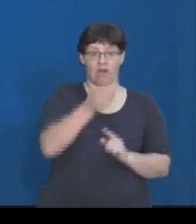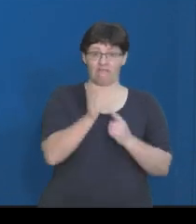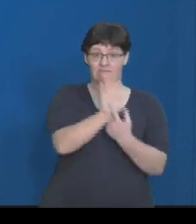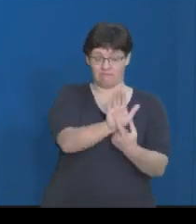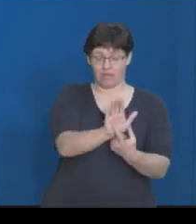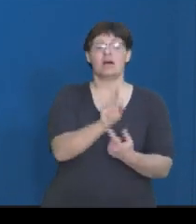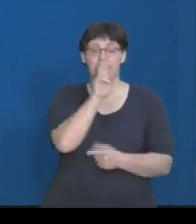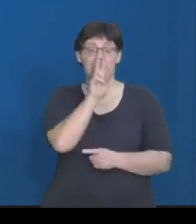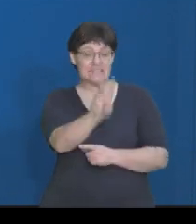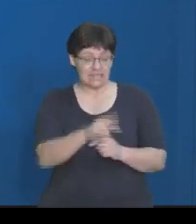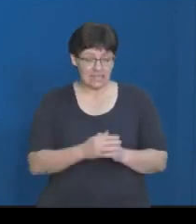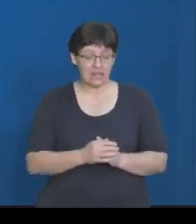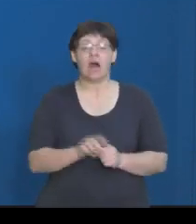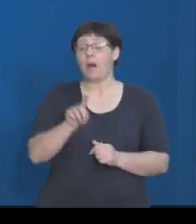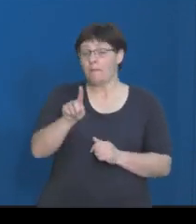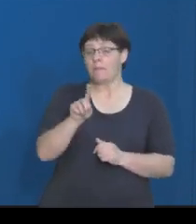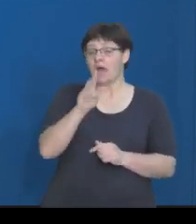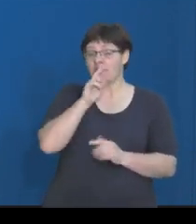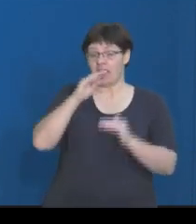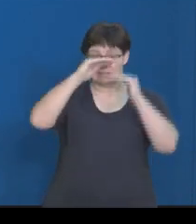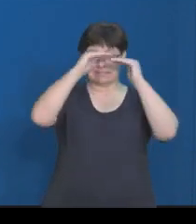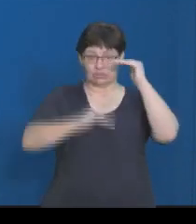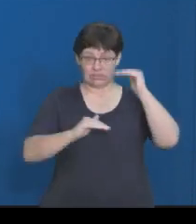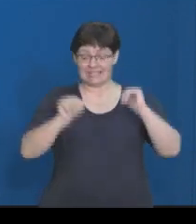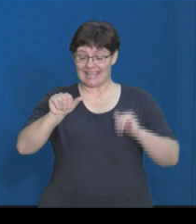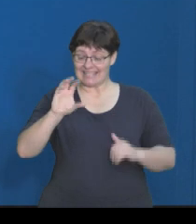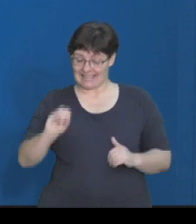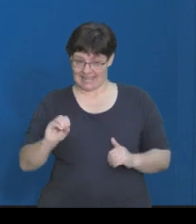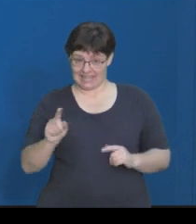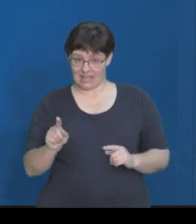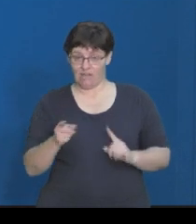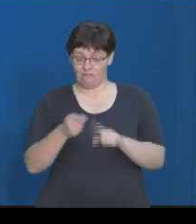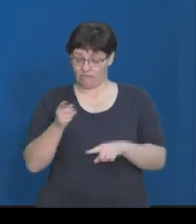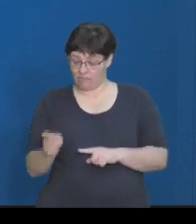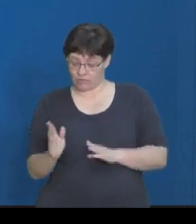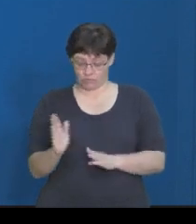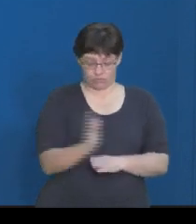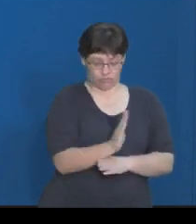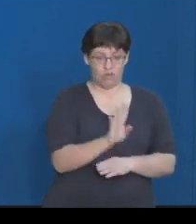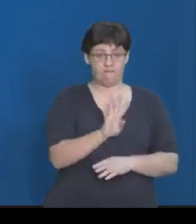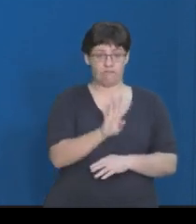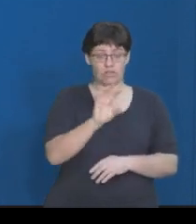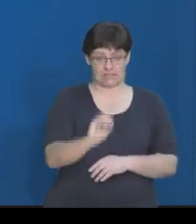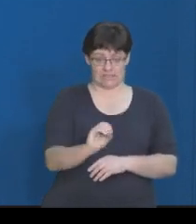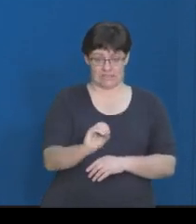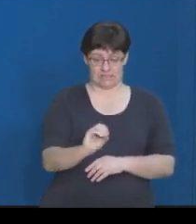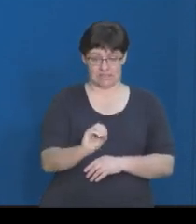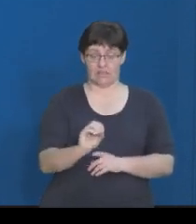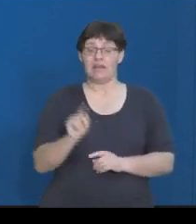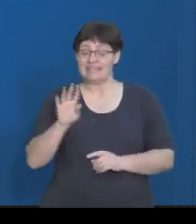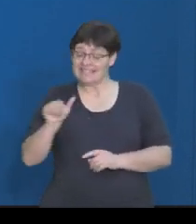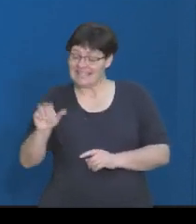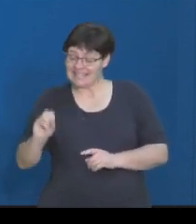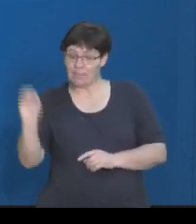can see, boys and girls, that when we decrease our tax revenue from 60 to 40, right?